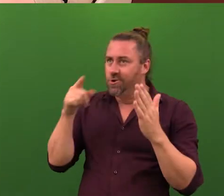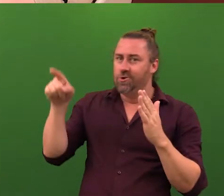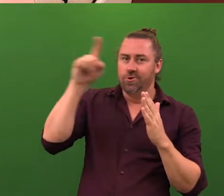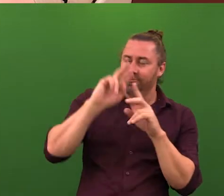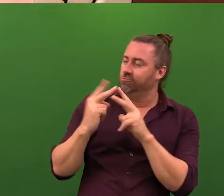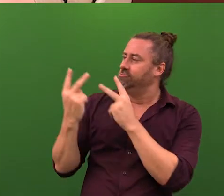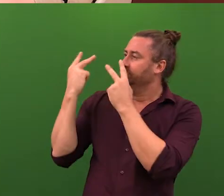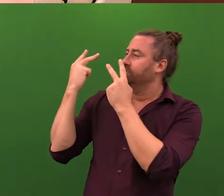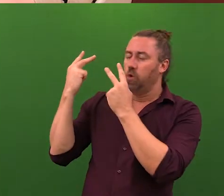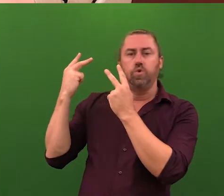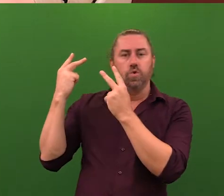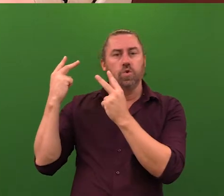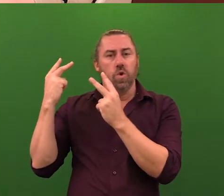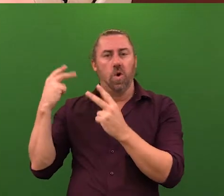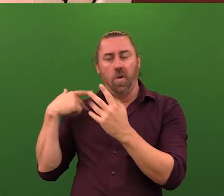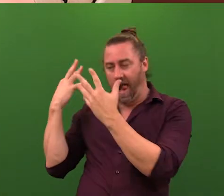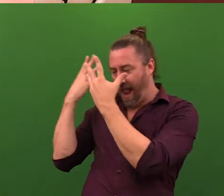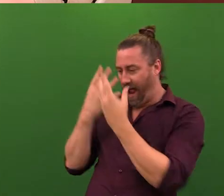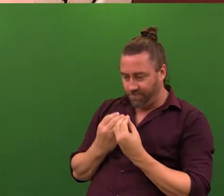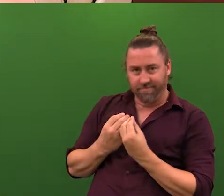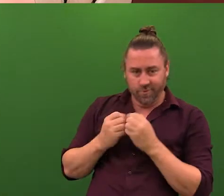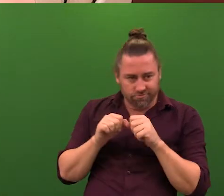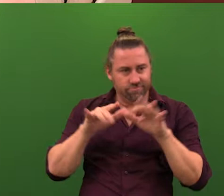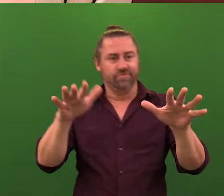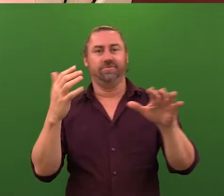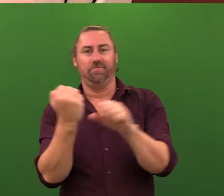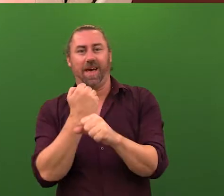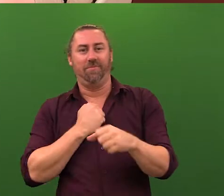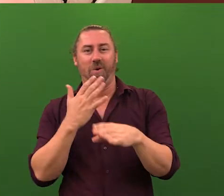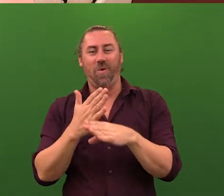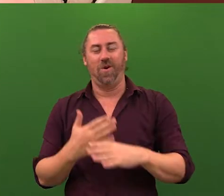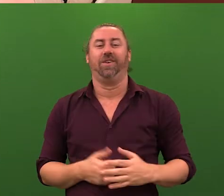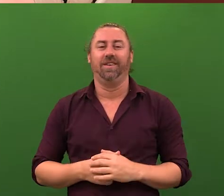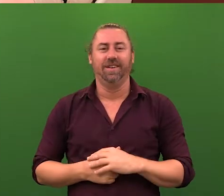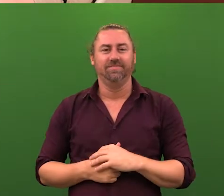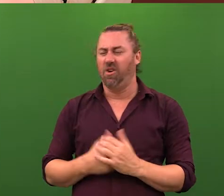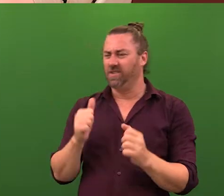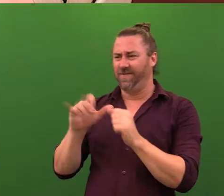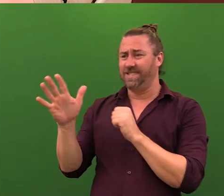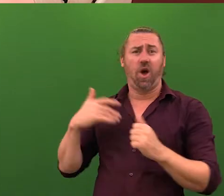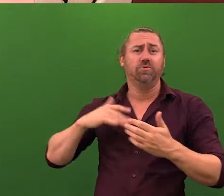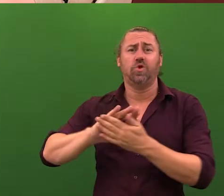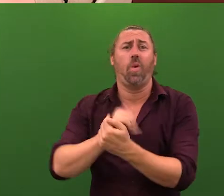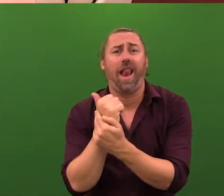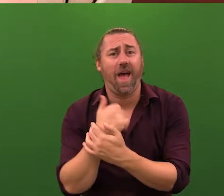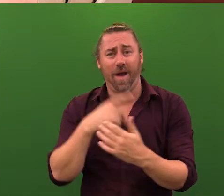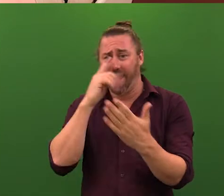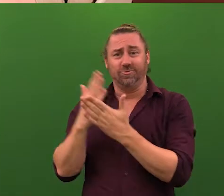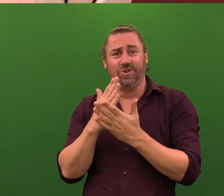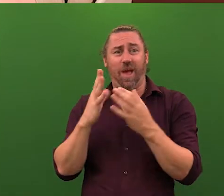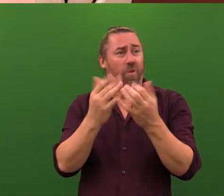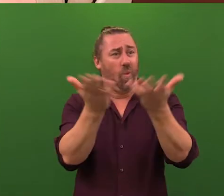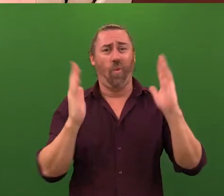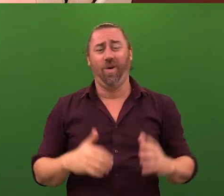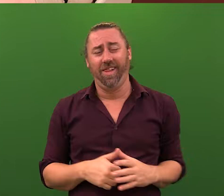So that's where, the inspiration behind that work came from. Yeah. Fantastic. We're so glad that we get to share